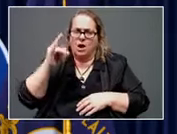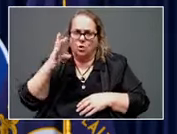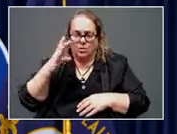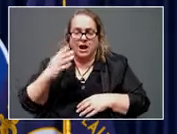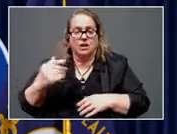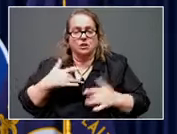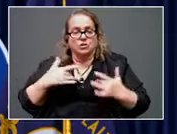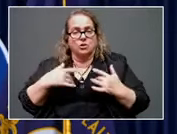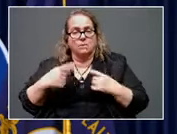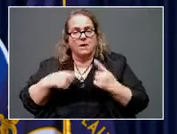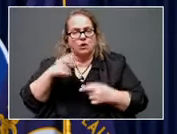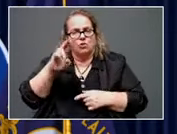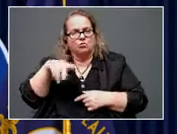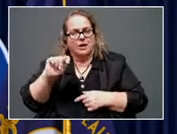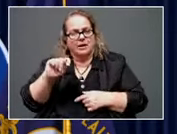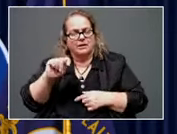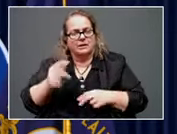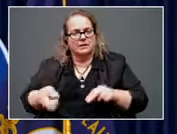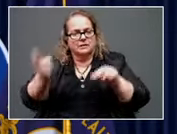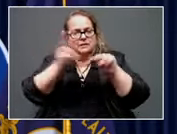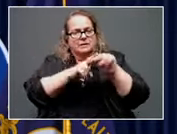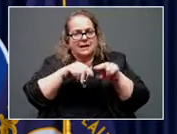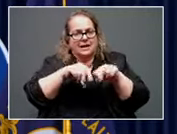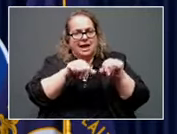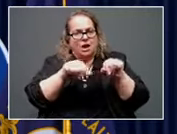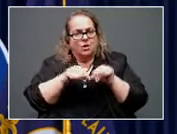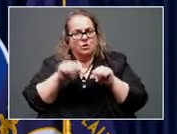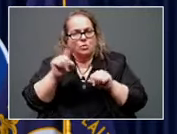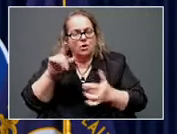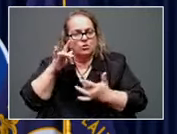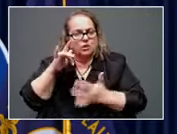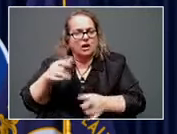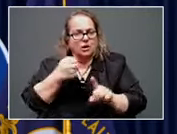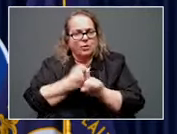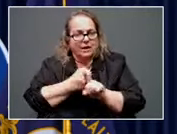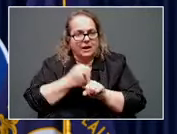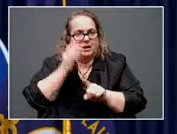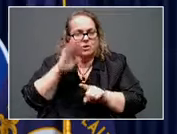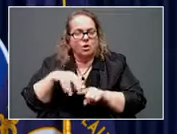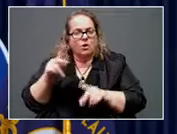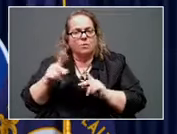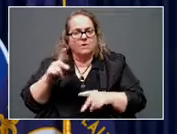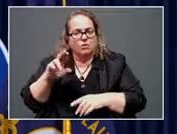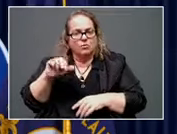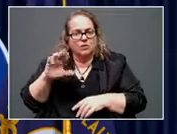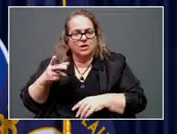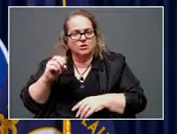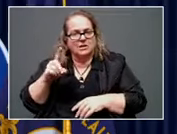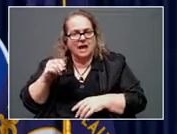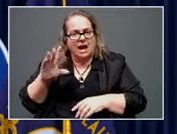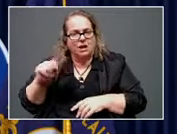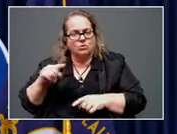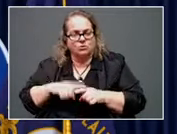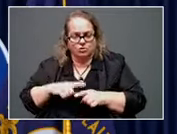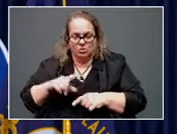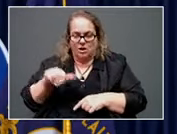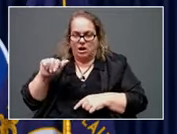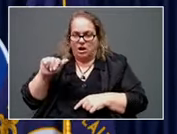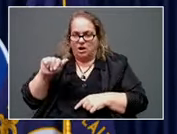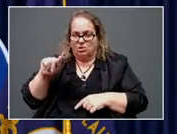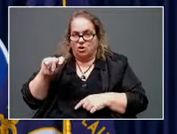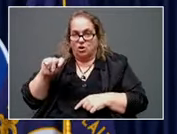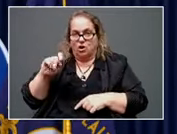going up in areas where the tornado hit. I know folks have reached out to the Attorney General discussing